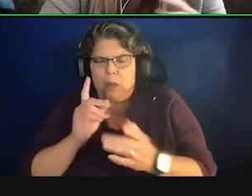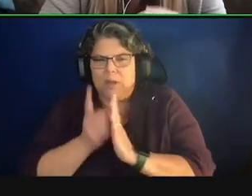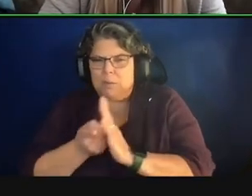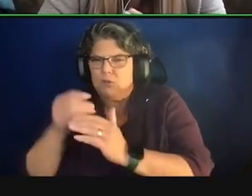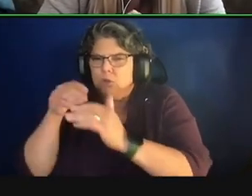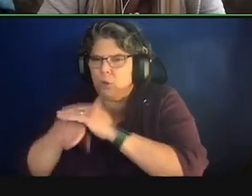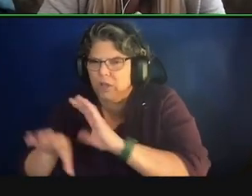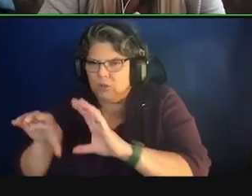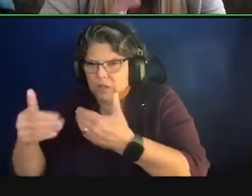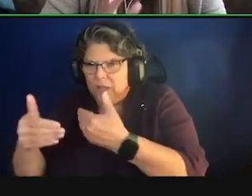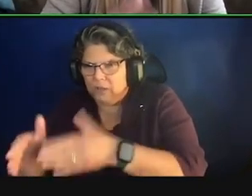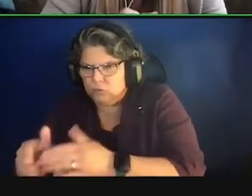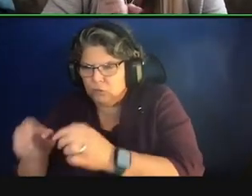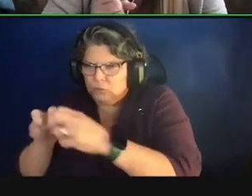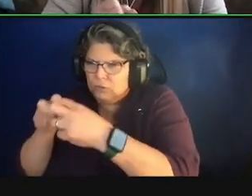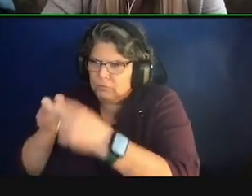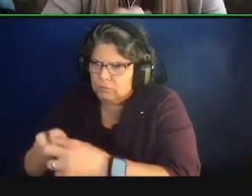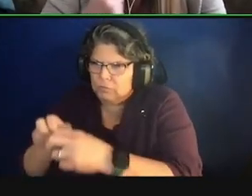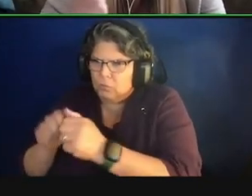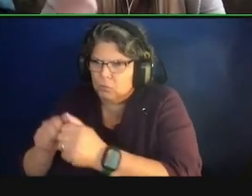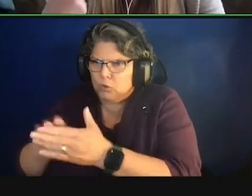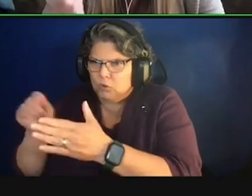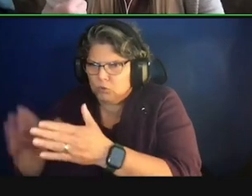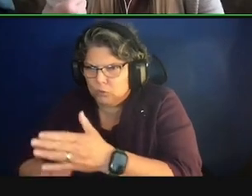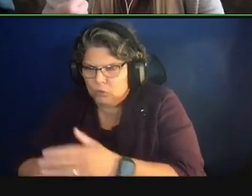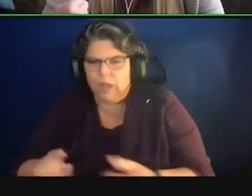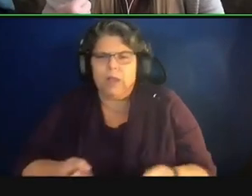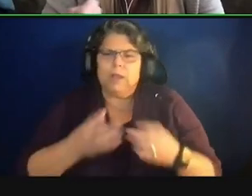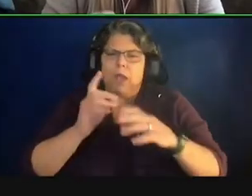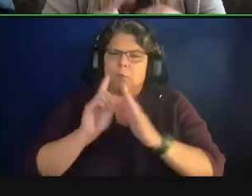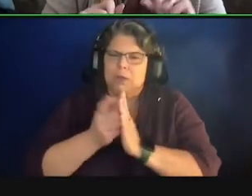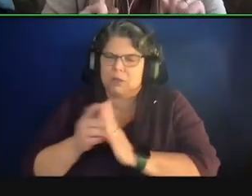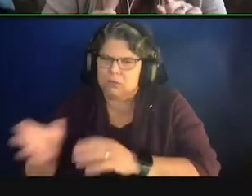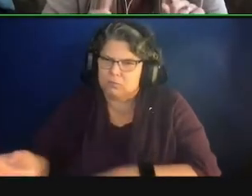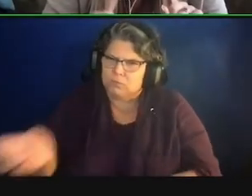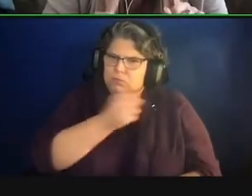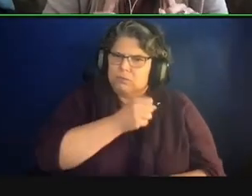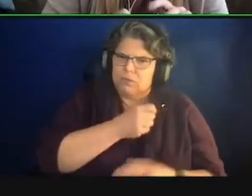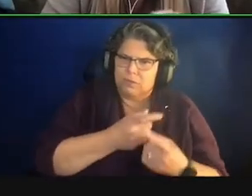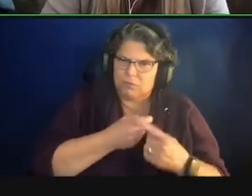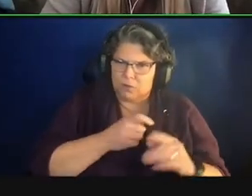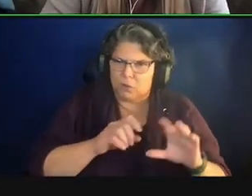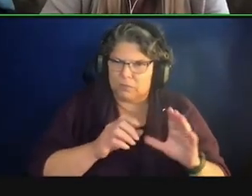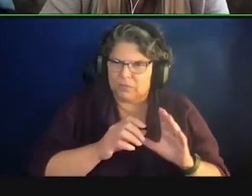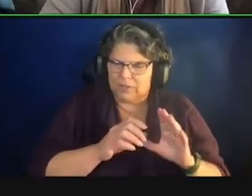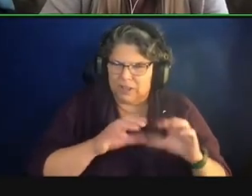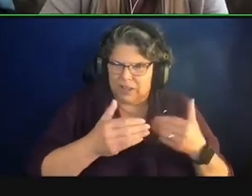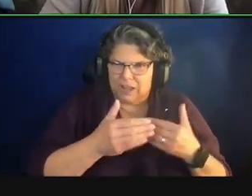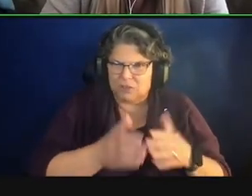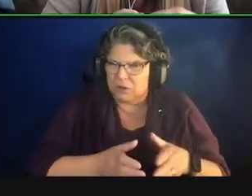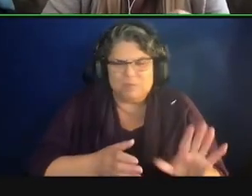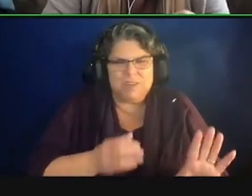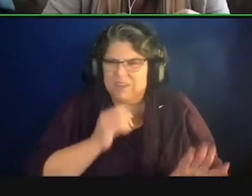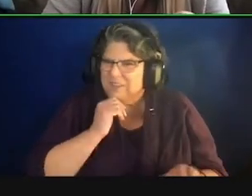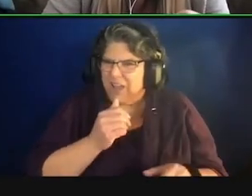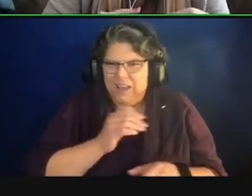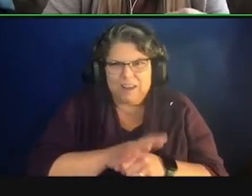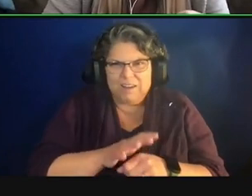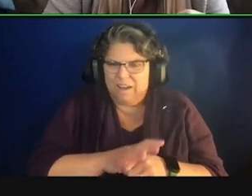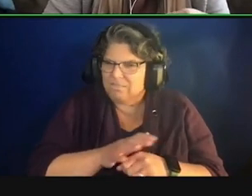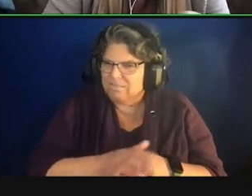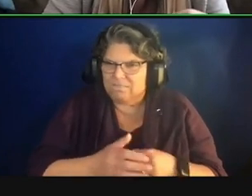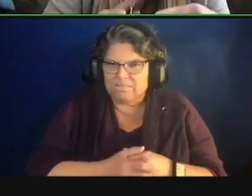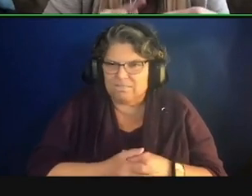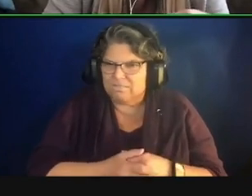student and how many minutes that teacher is going to be pulling that student out of the classroom. And that is not an offer of FAPE. We need to be able